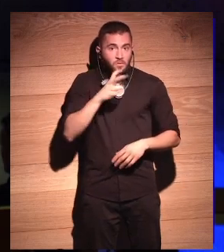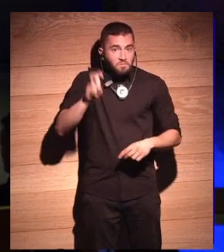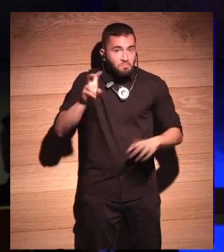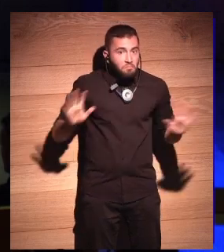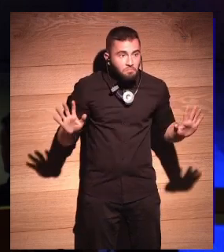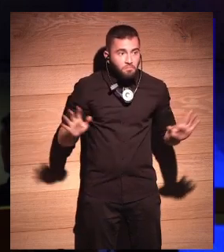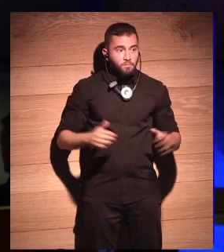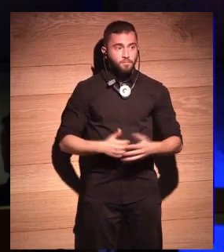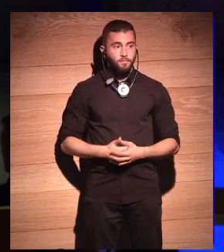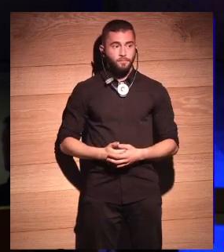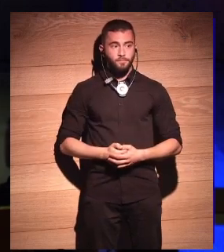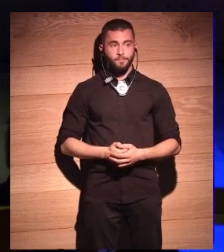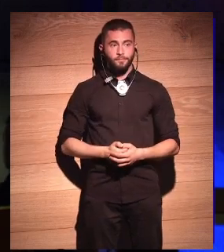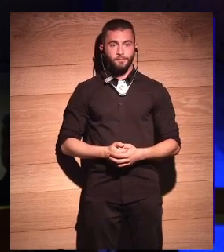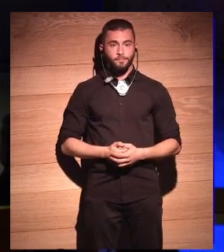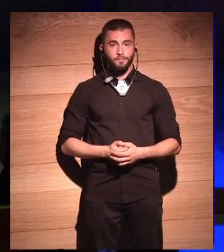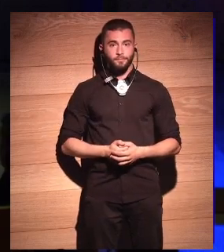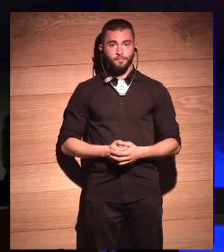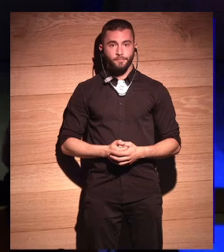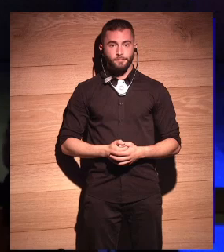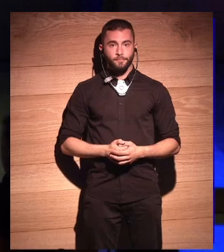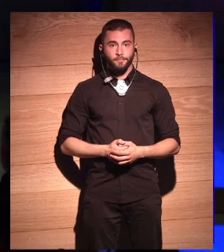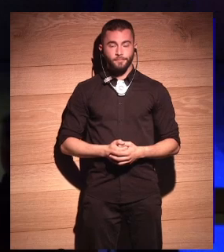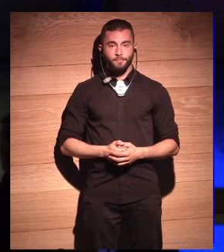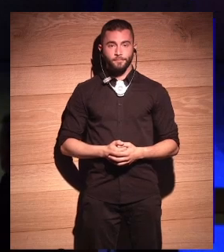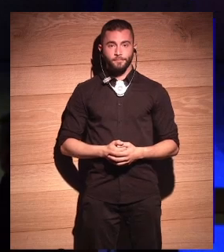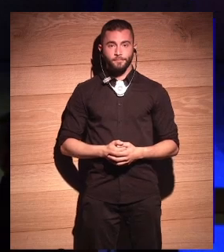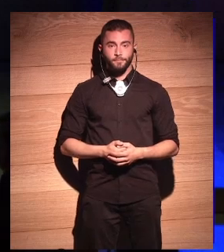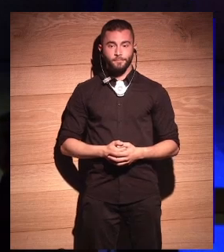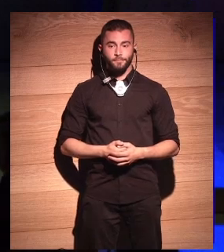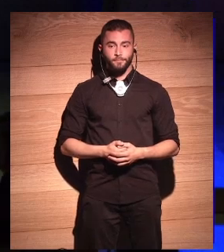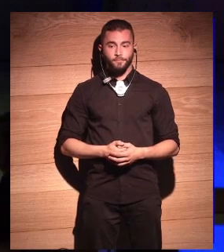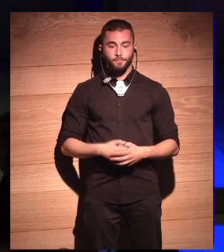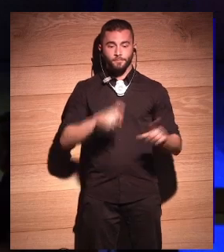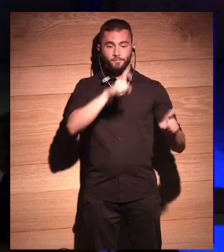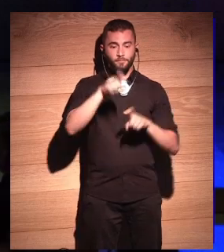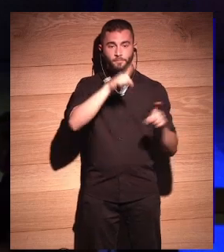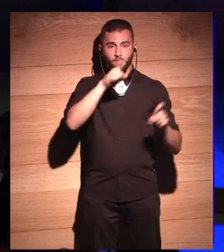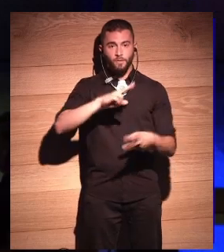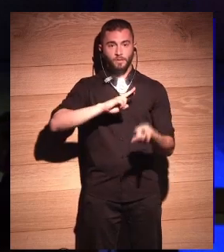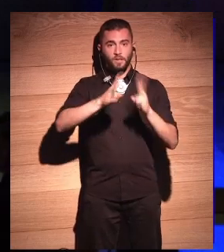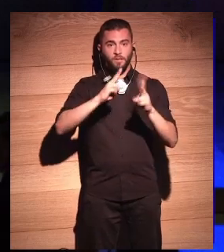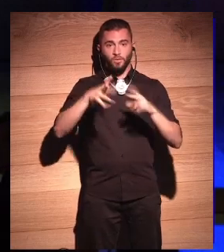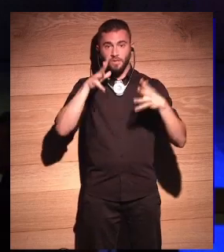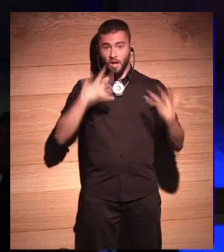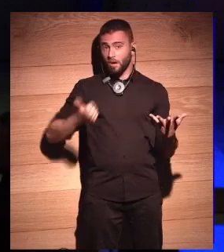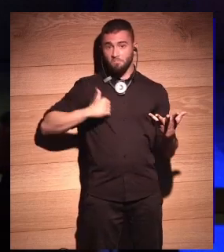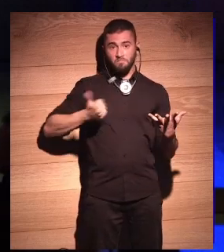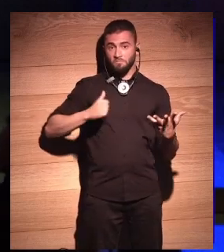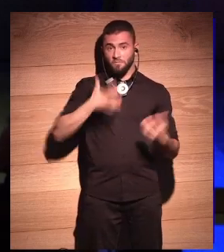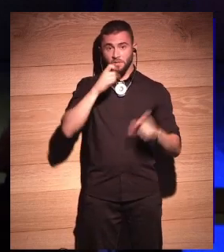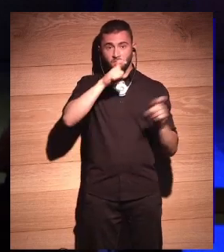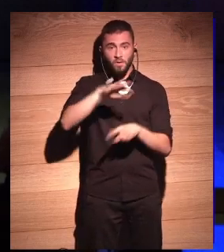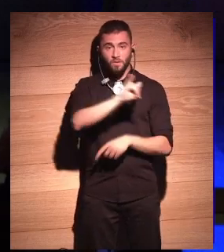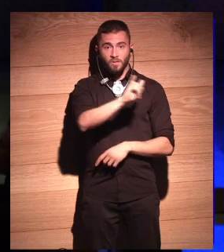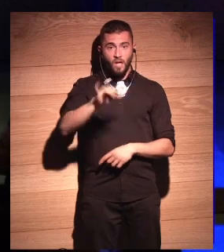We can also do the Q&A now, if that makes sense. Yeah? If anyone has a question already?